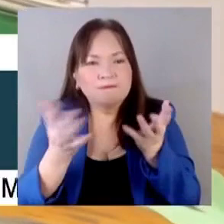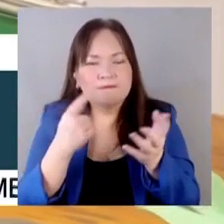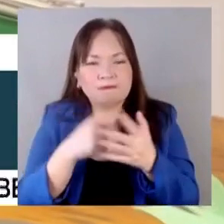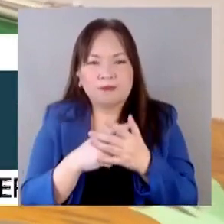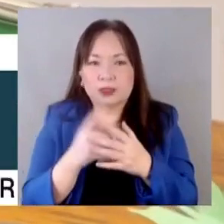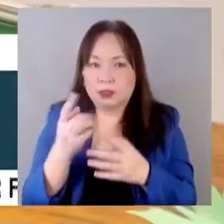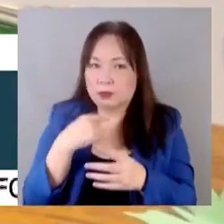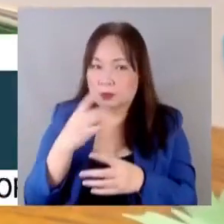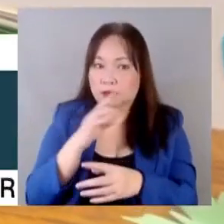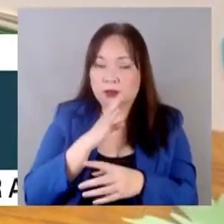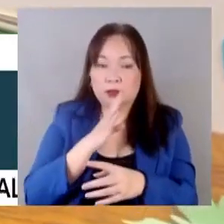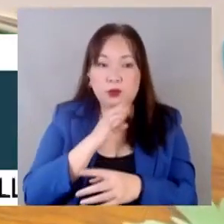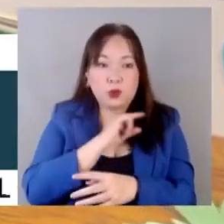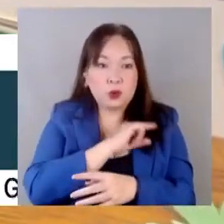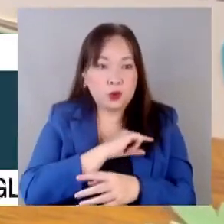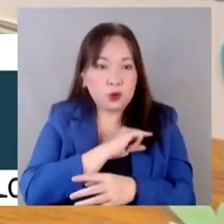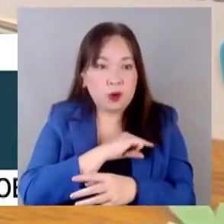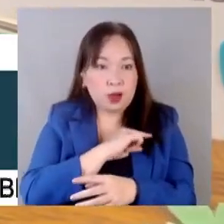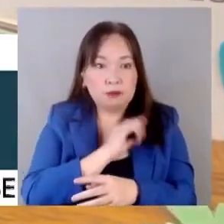ay